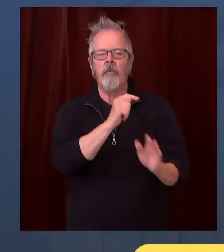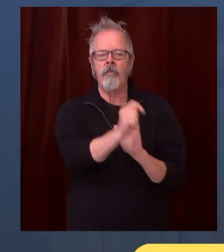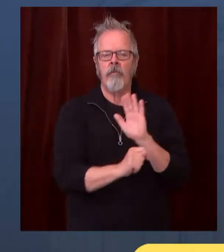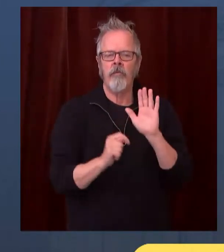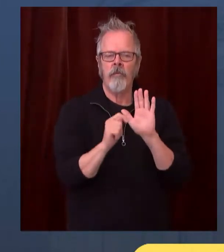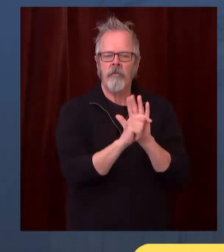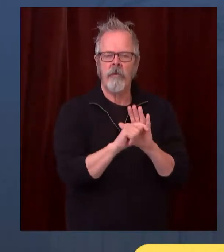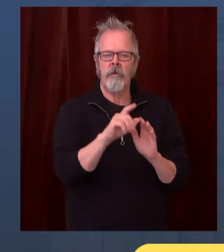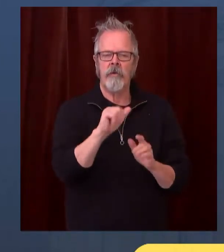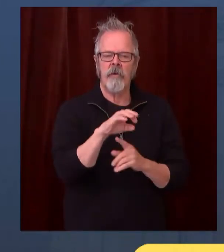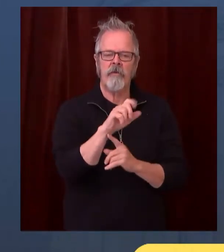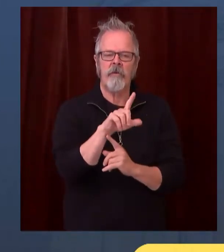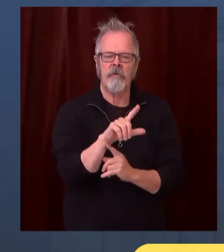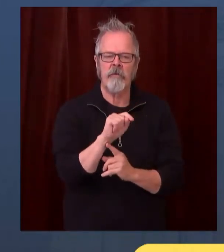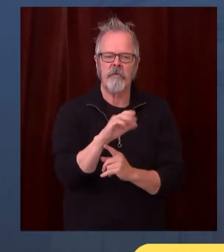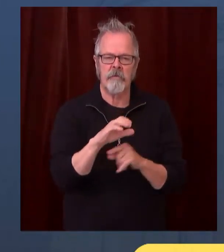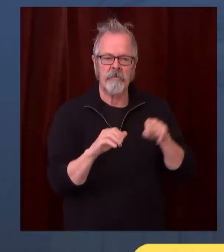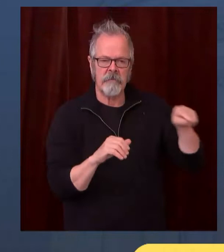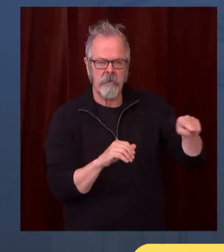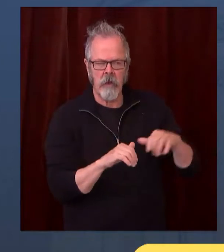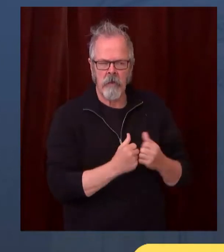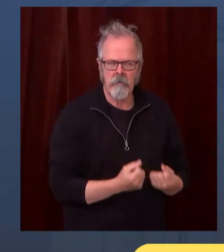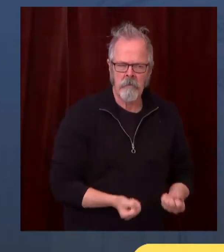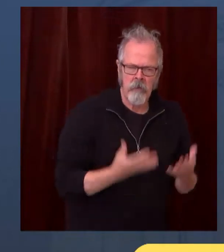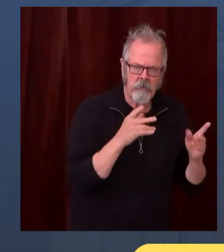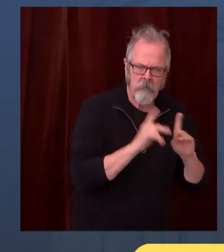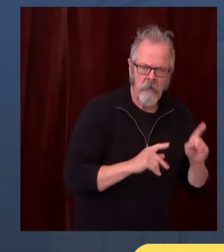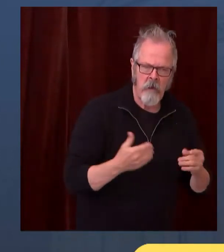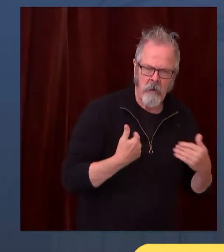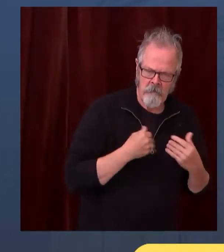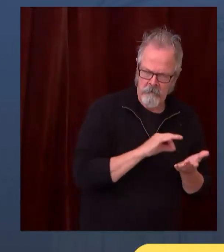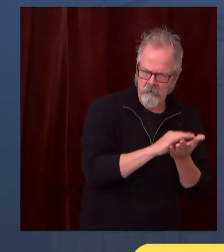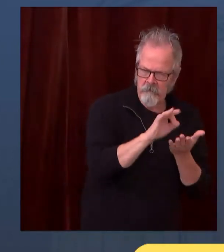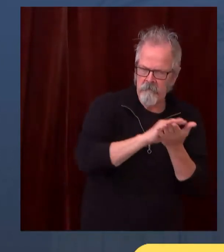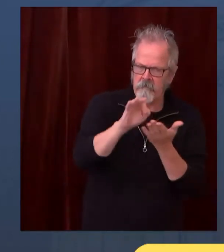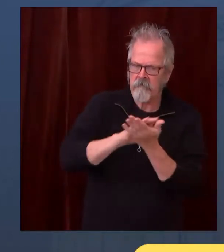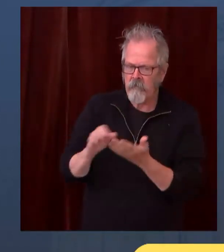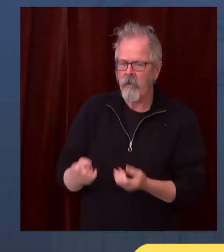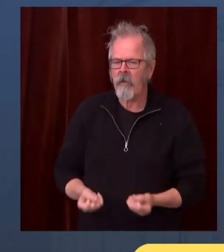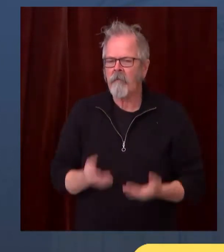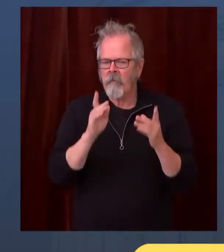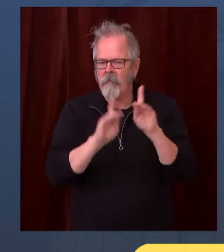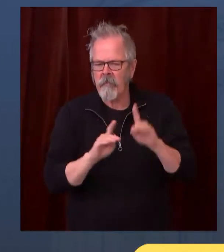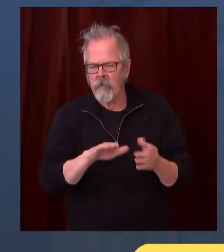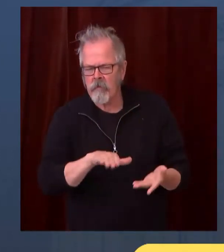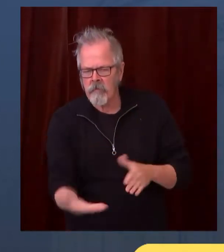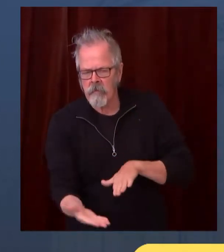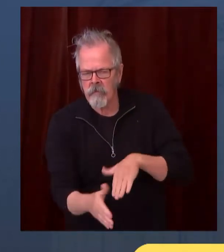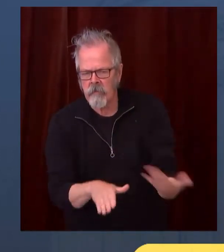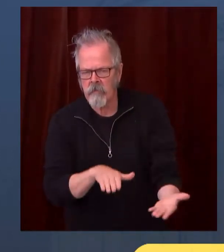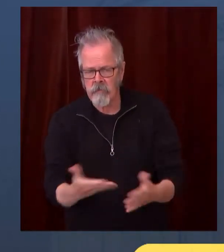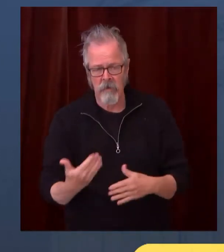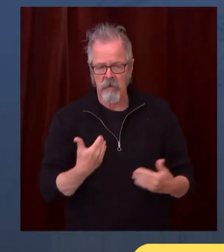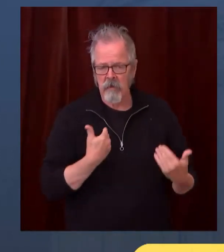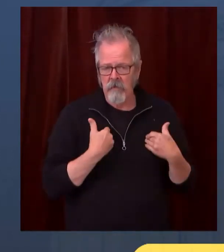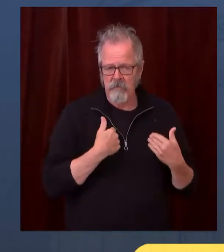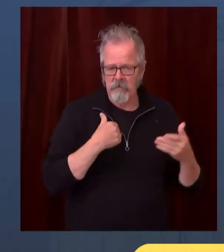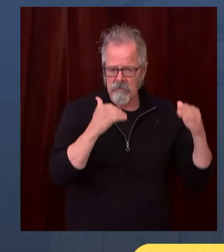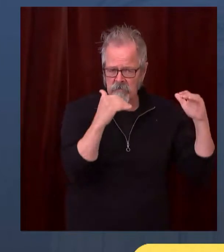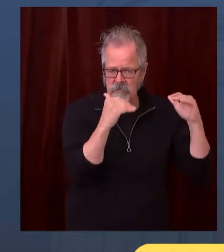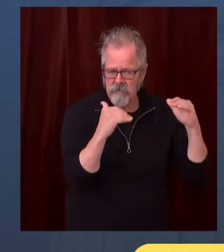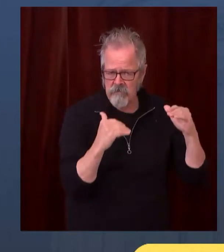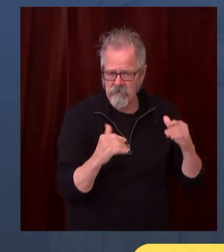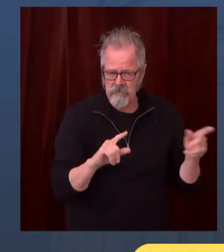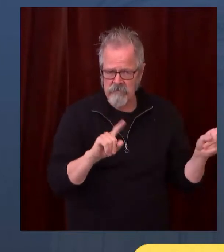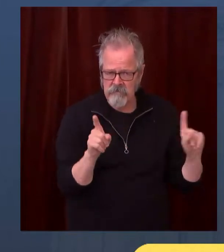facilities. Now that's 10% of the total cases and about 56% of the total deaths in our state. I do want to be really